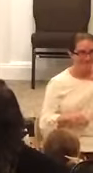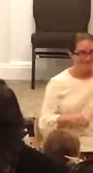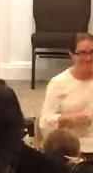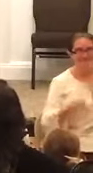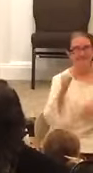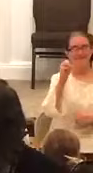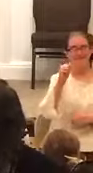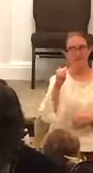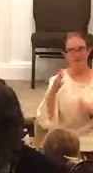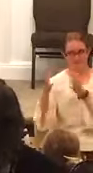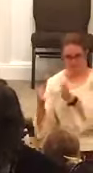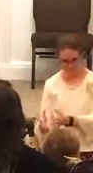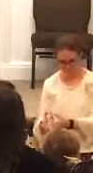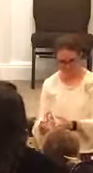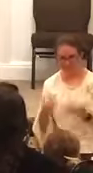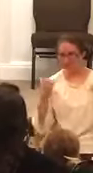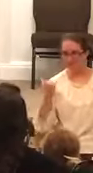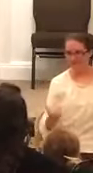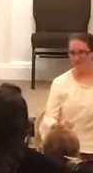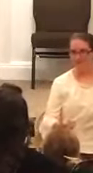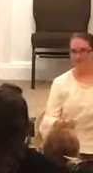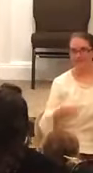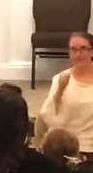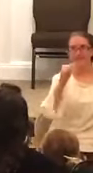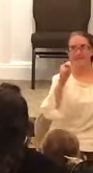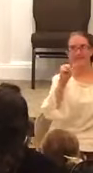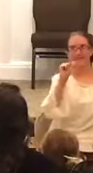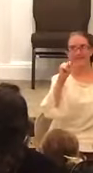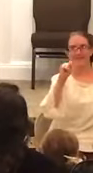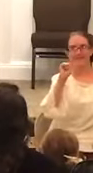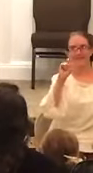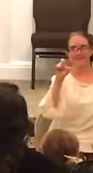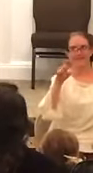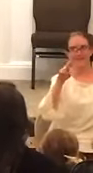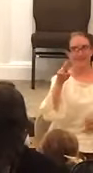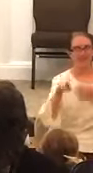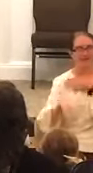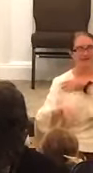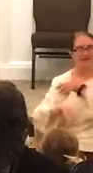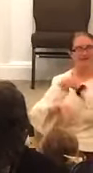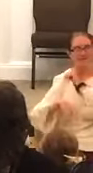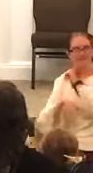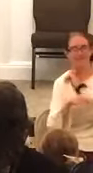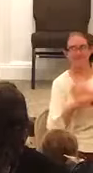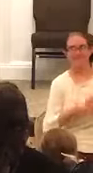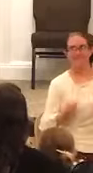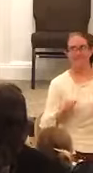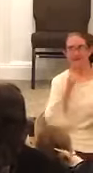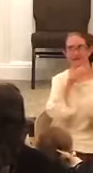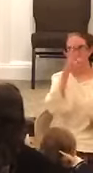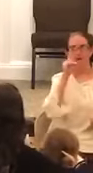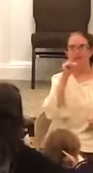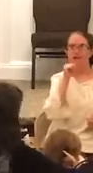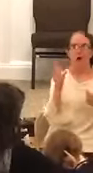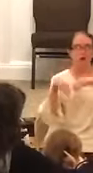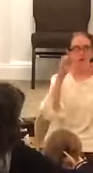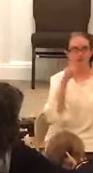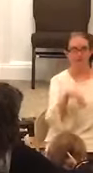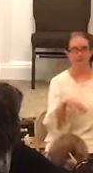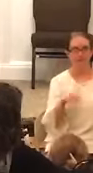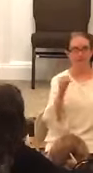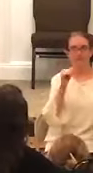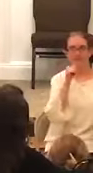beside them. And now sanitizing stuff beside that. But you know what? God didn't do that.